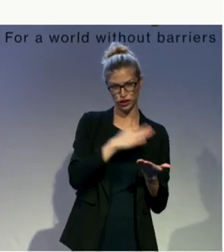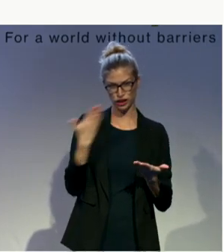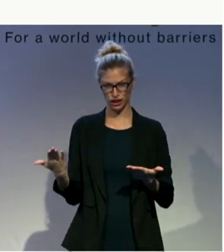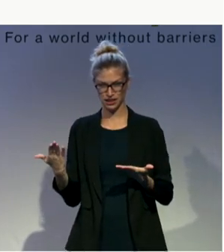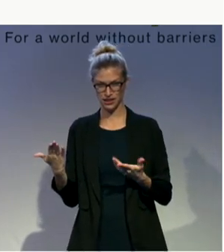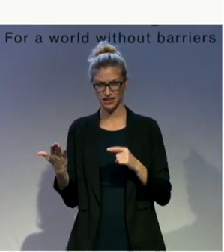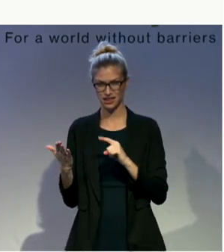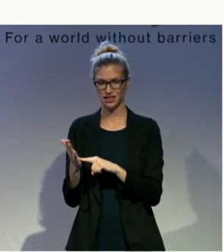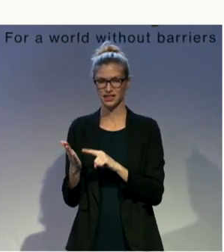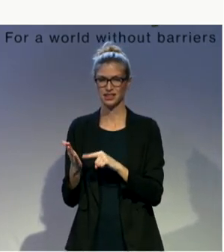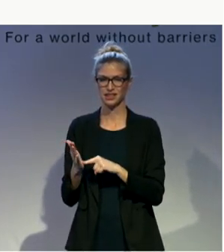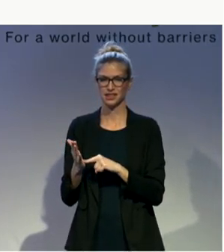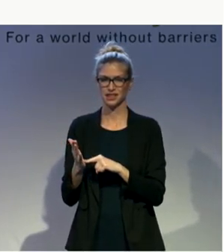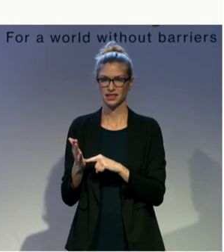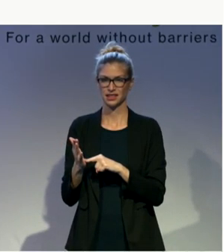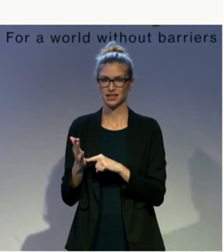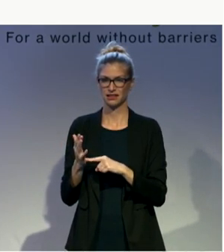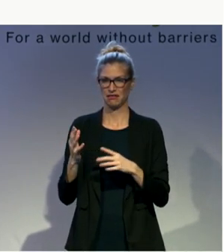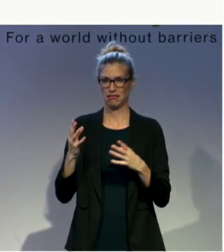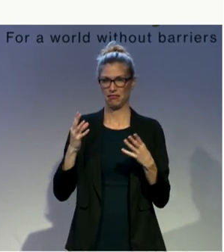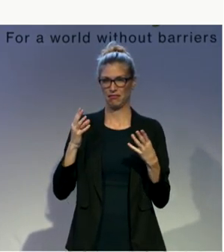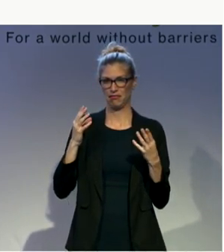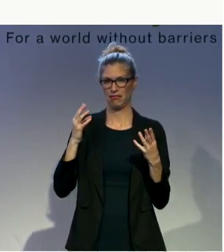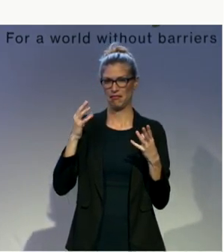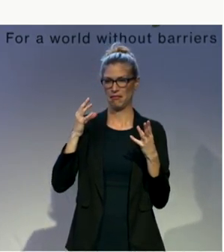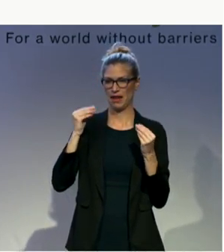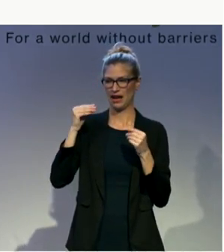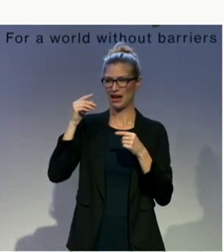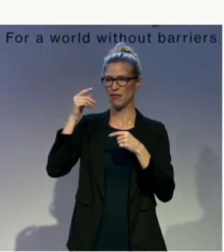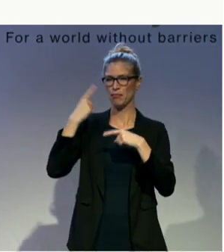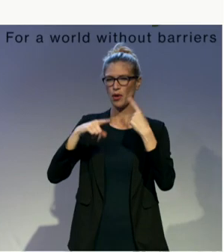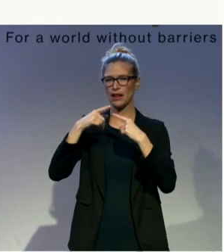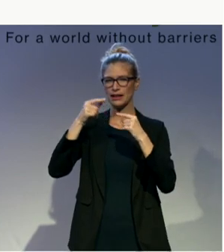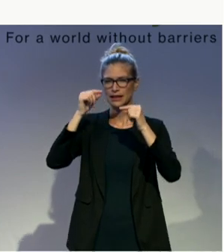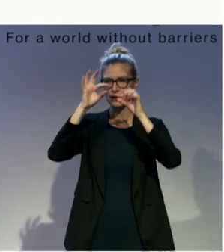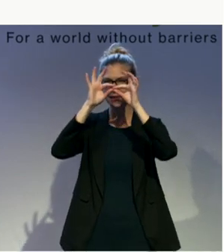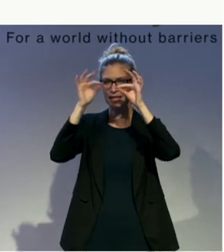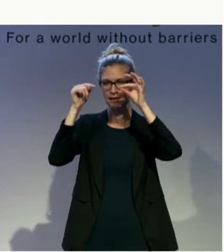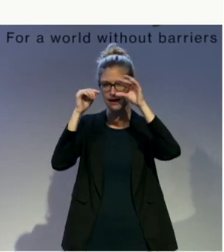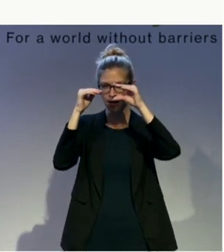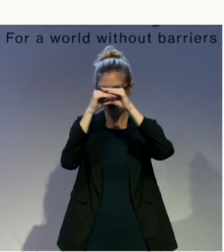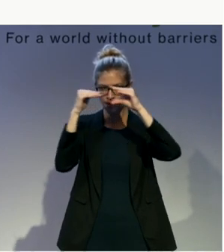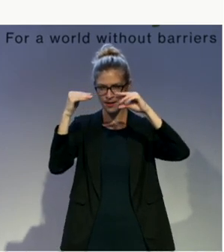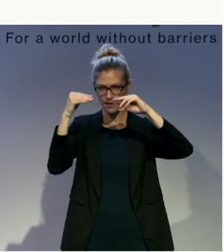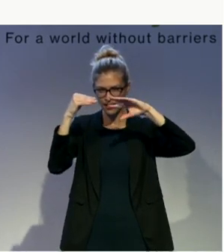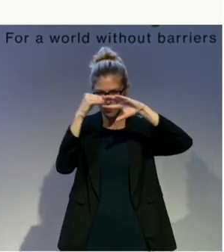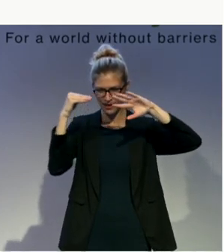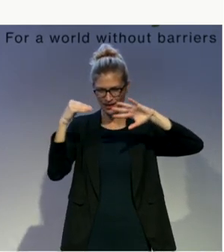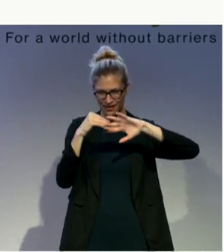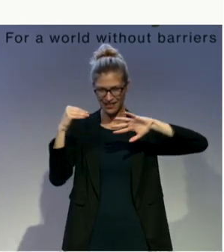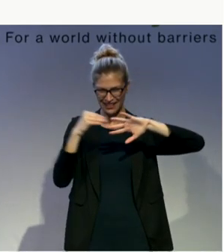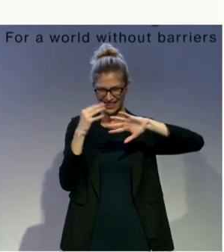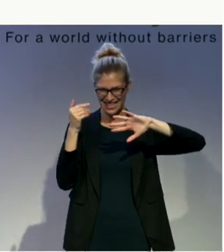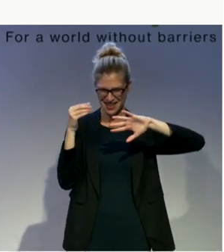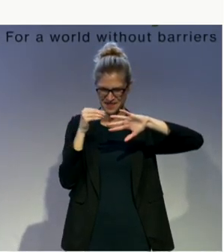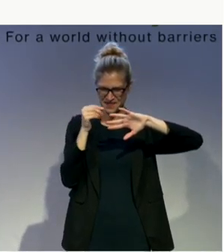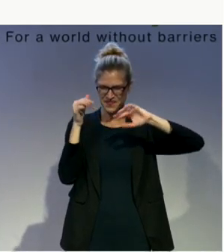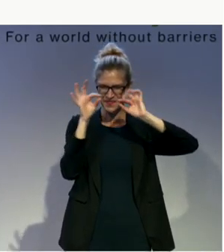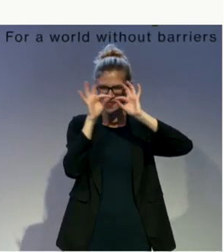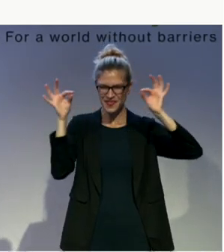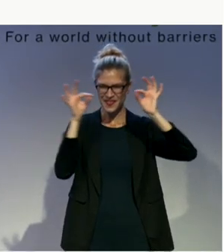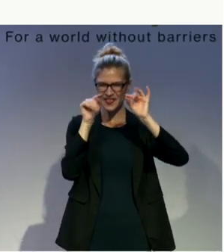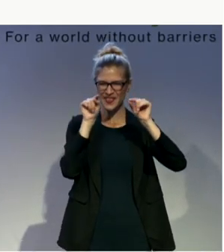that comes in politics and people really understand what the impact of their vote would be? Like if you translate to something